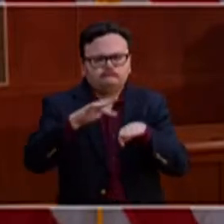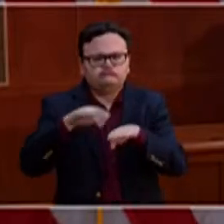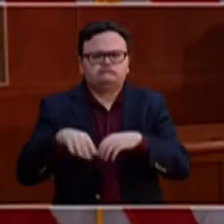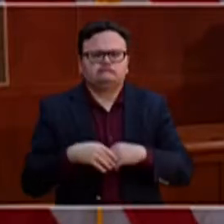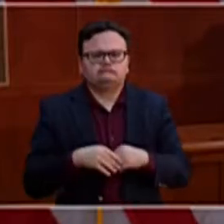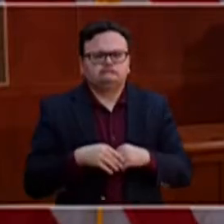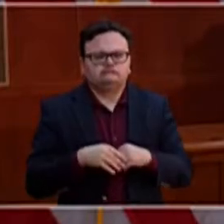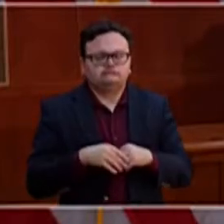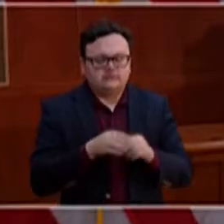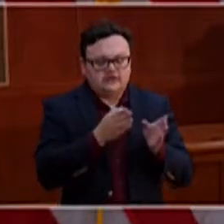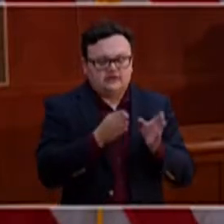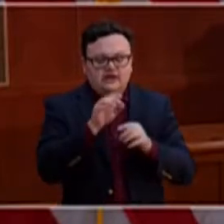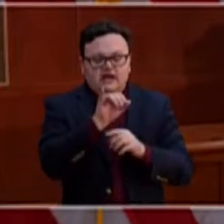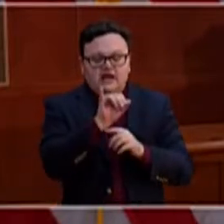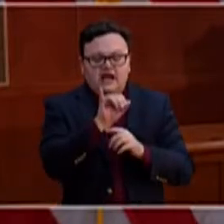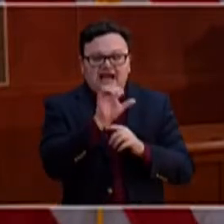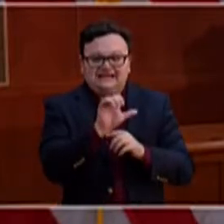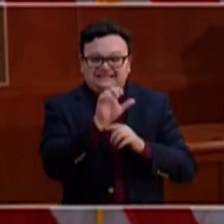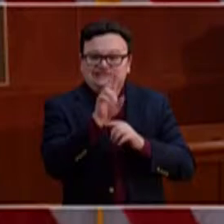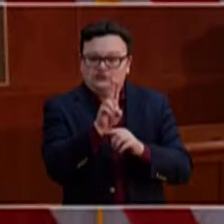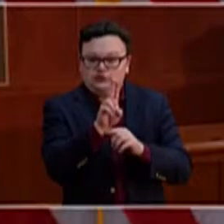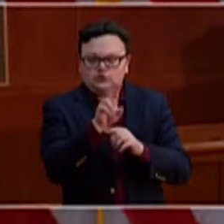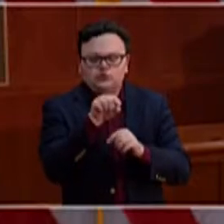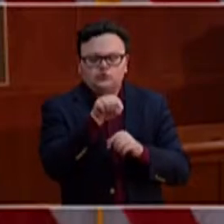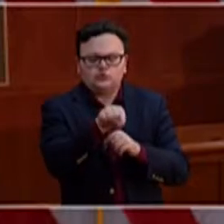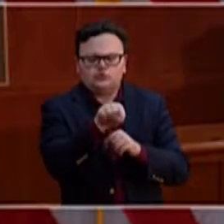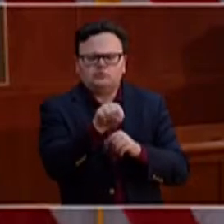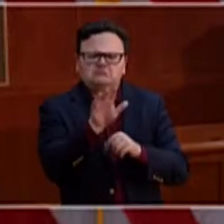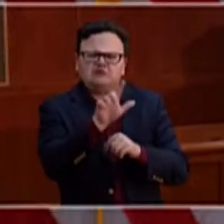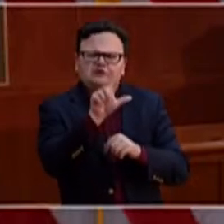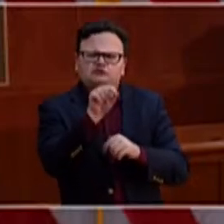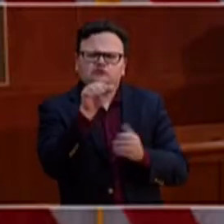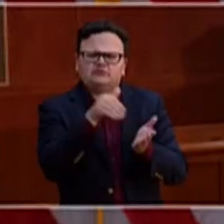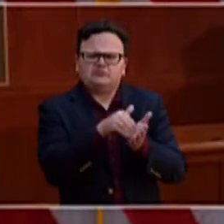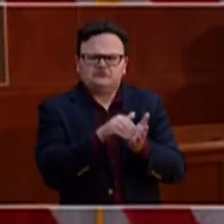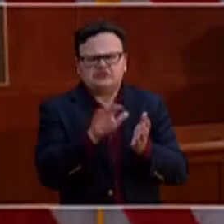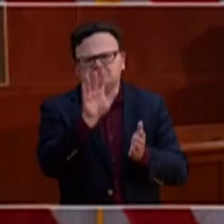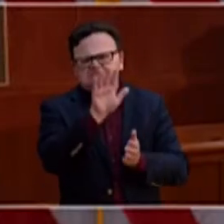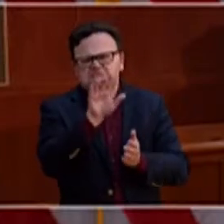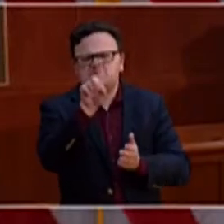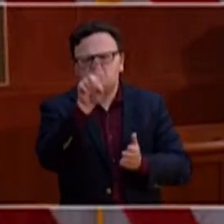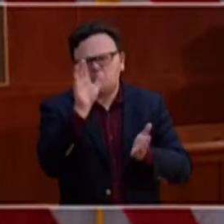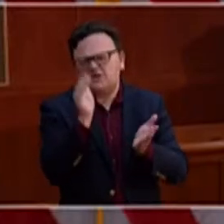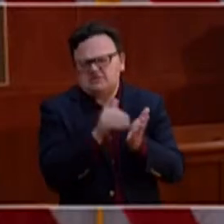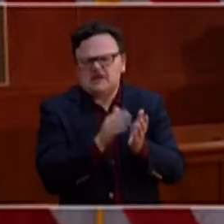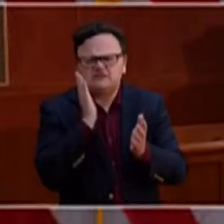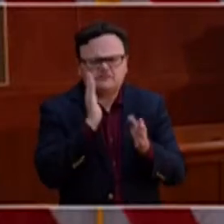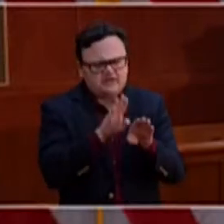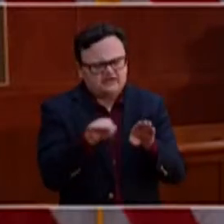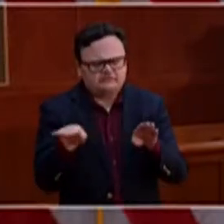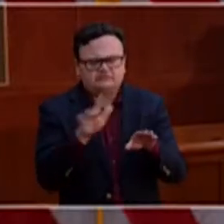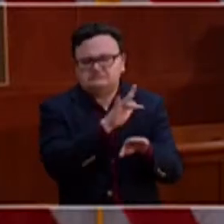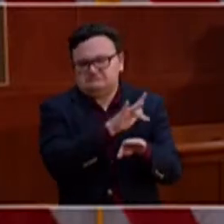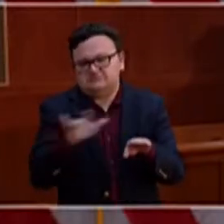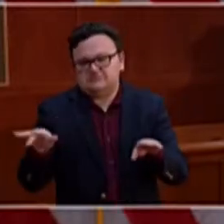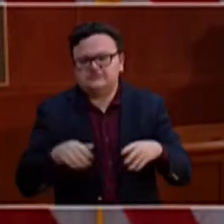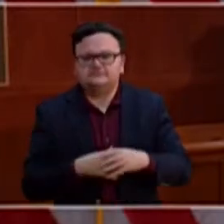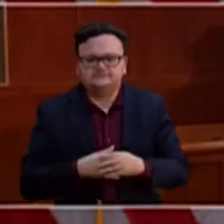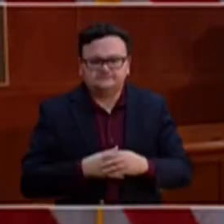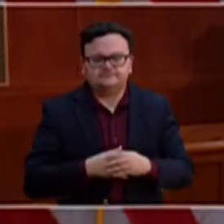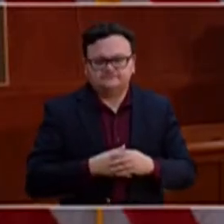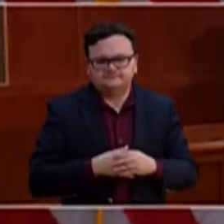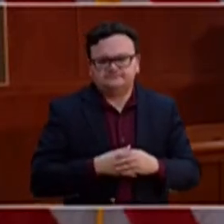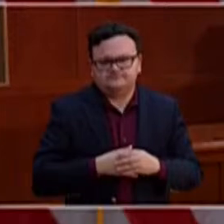ICU beds are empty, and that's over 1,000 ICU beds. When they say that there's a hospital without,